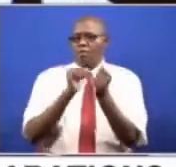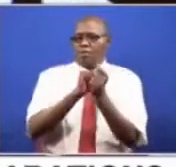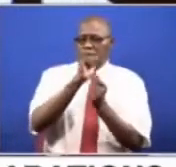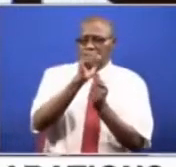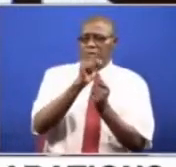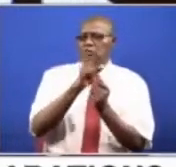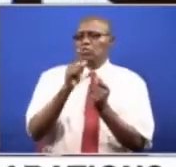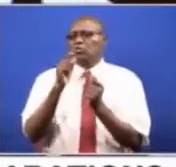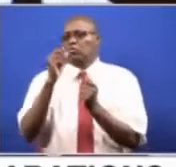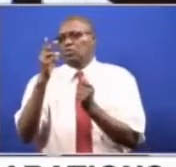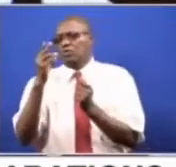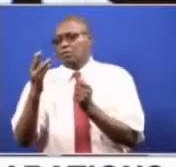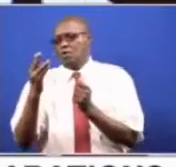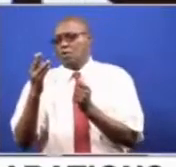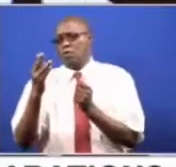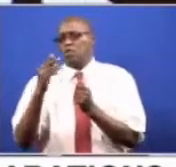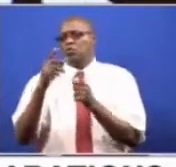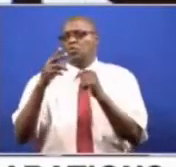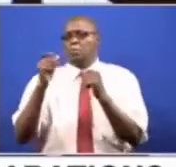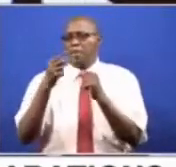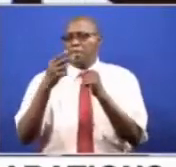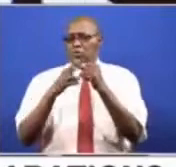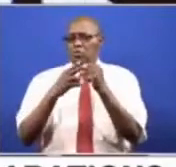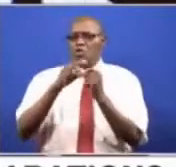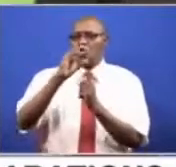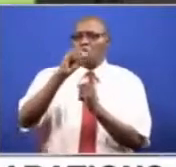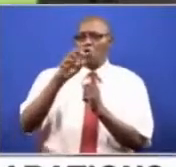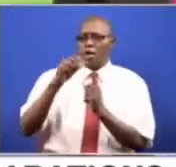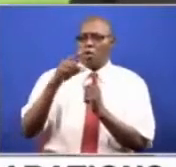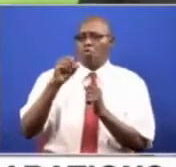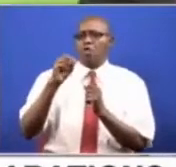the 24th of July in Oregon, USA.